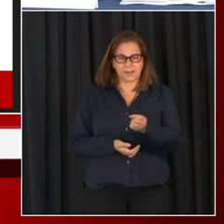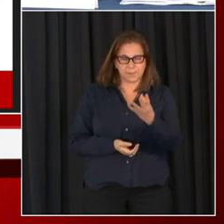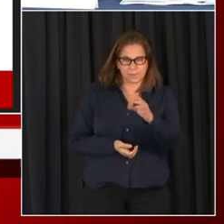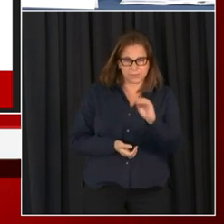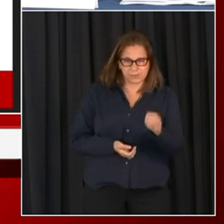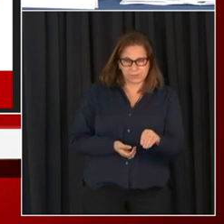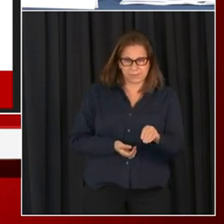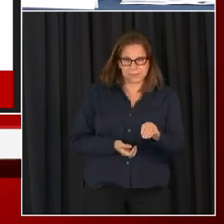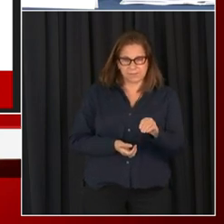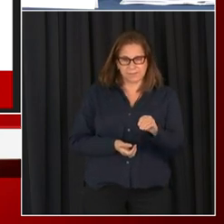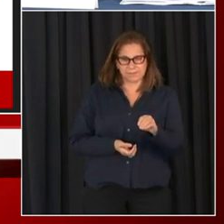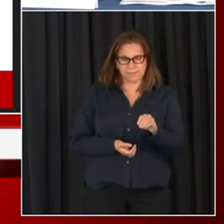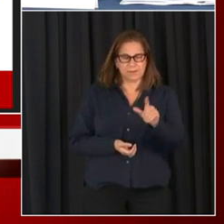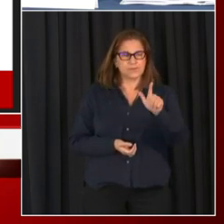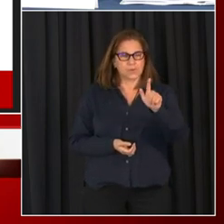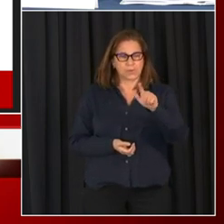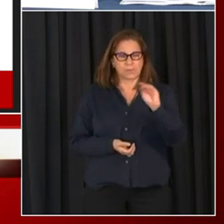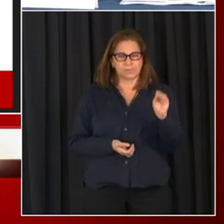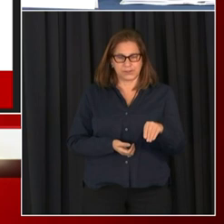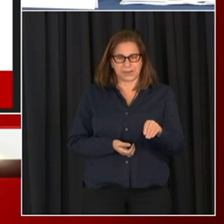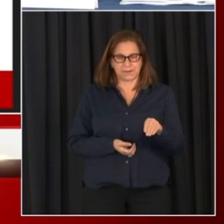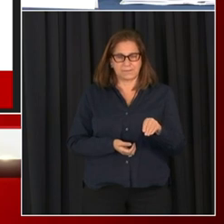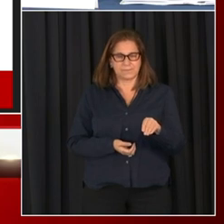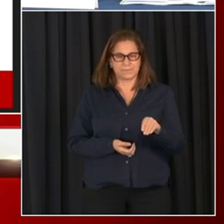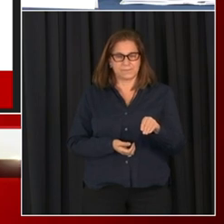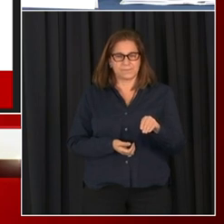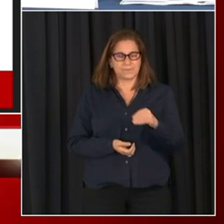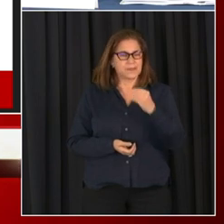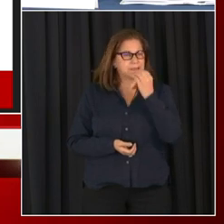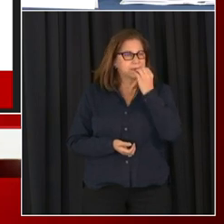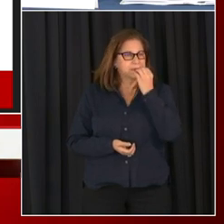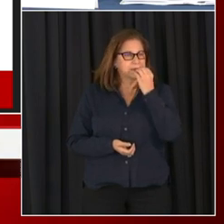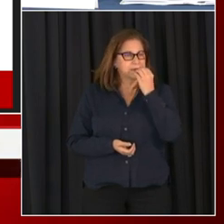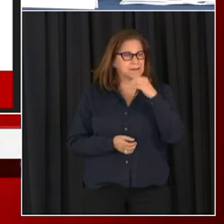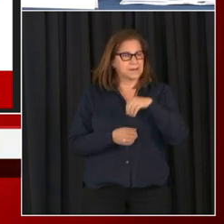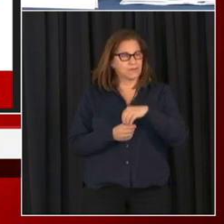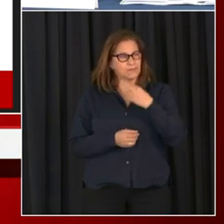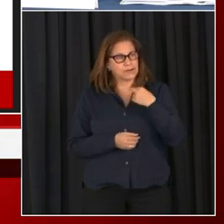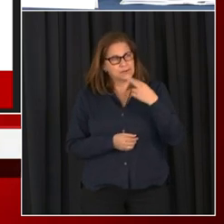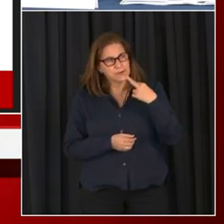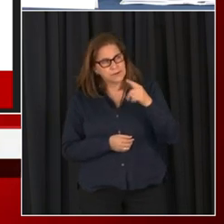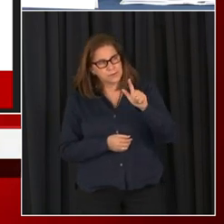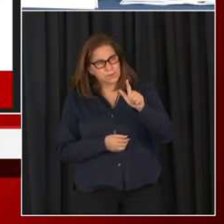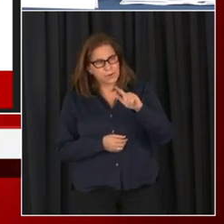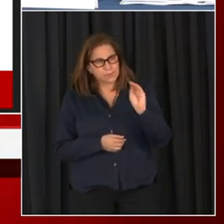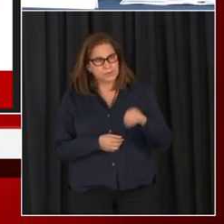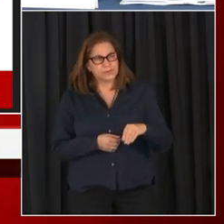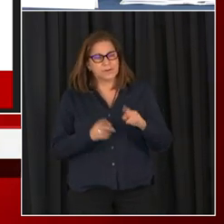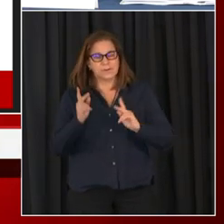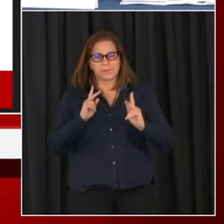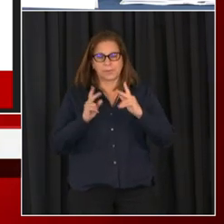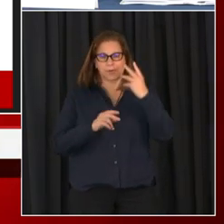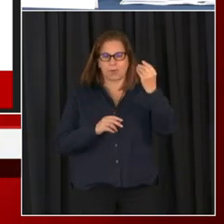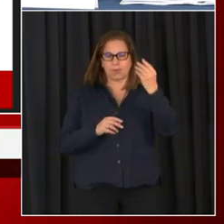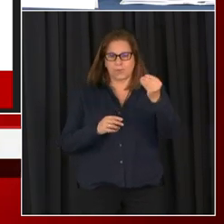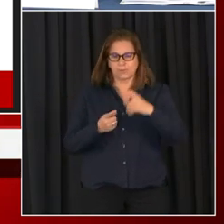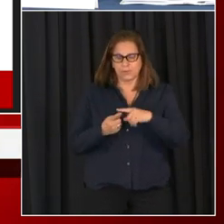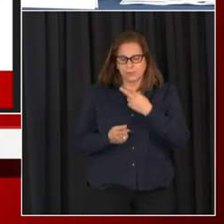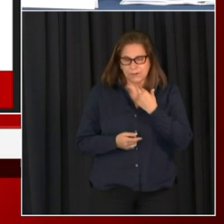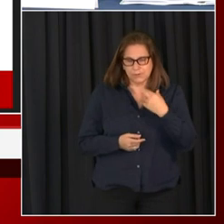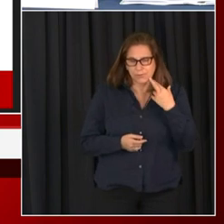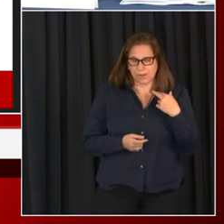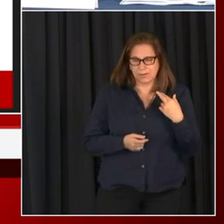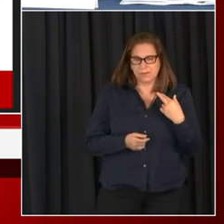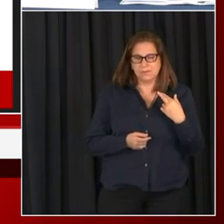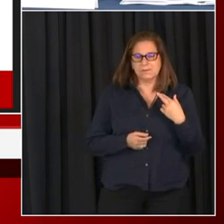in restaurants. Nearly 22% have work-related activities or potential